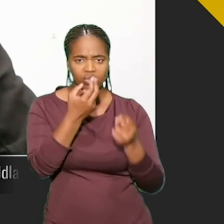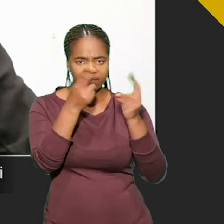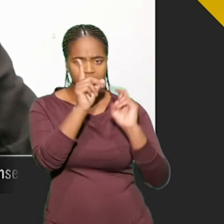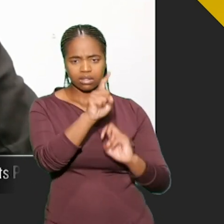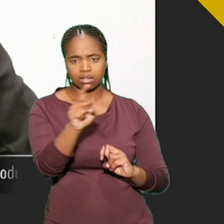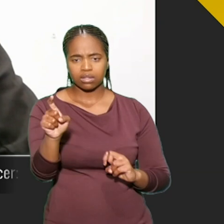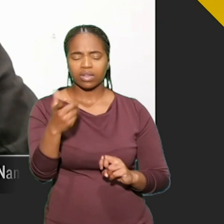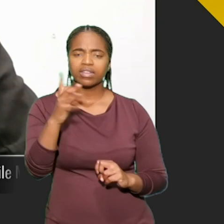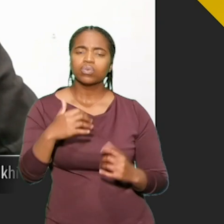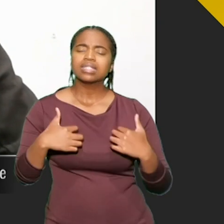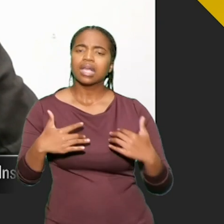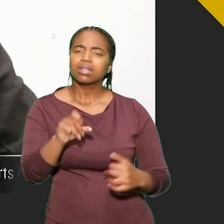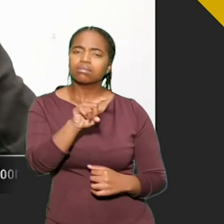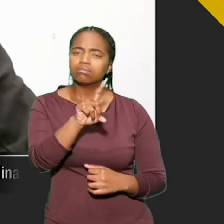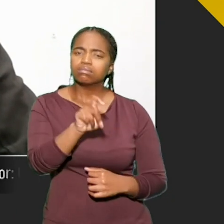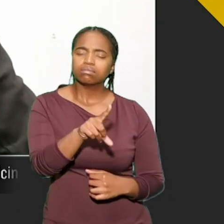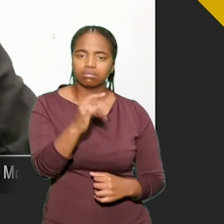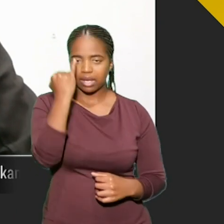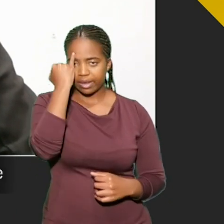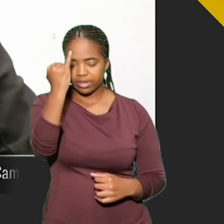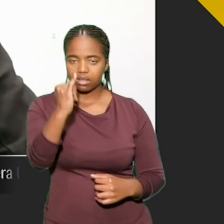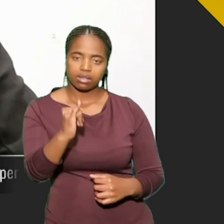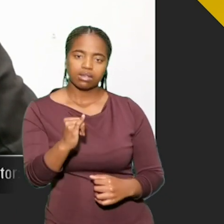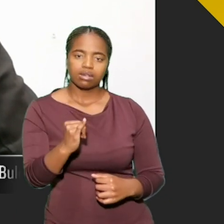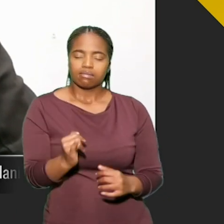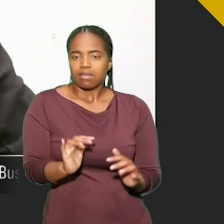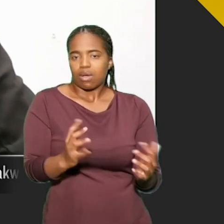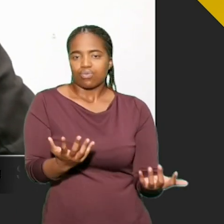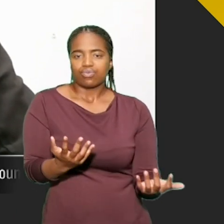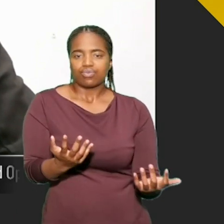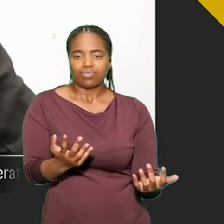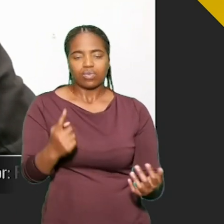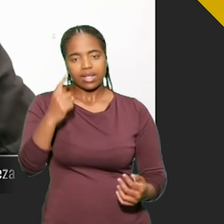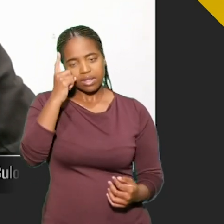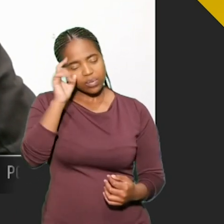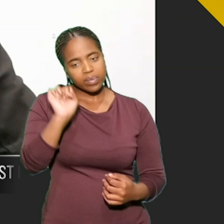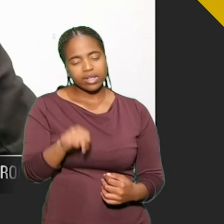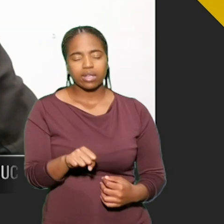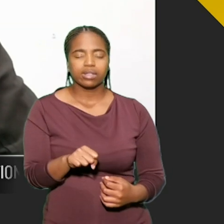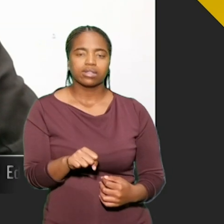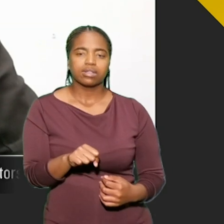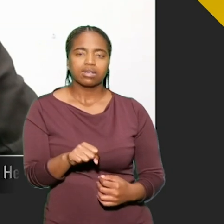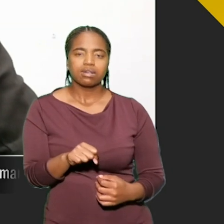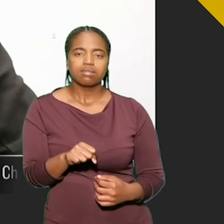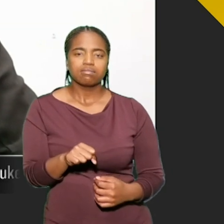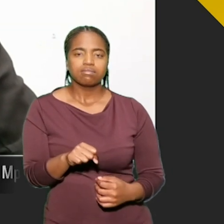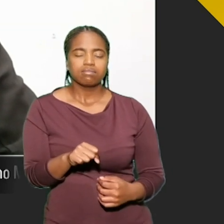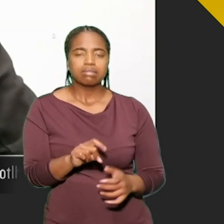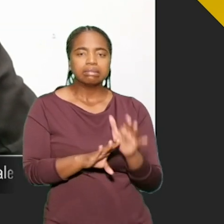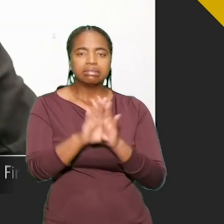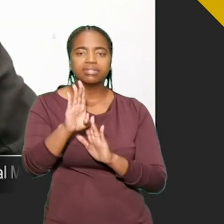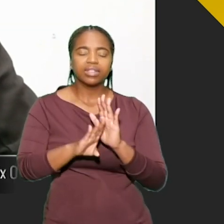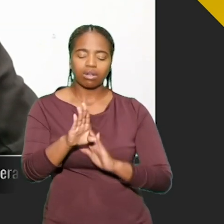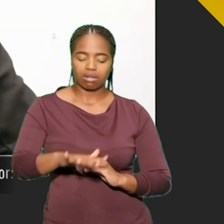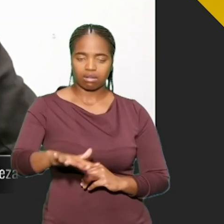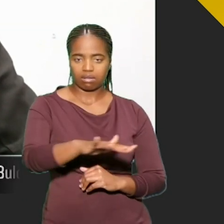with, and then I started questioning them around the idea of how do they think that we can be able to develop this place